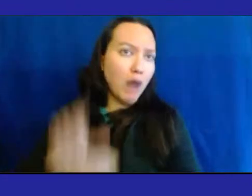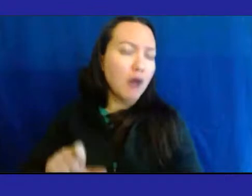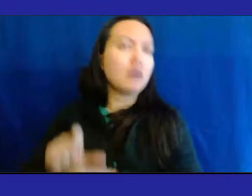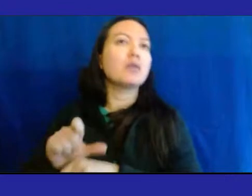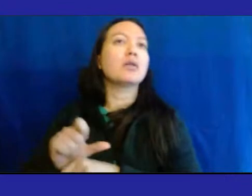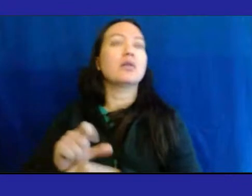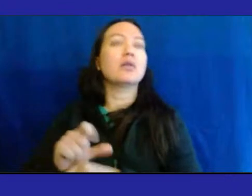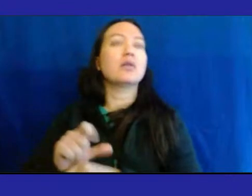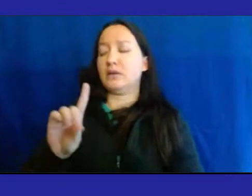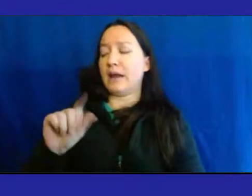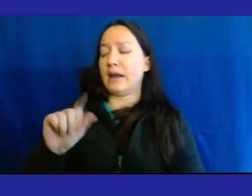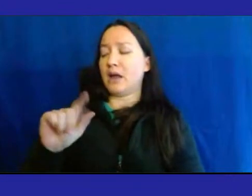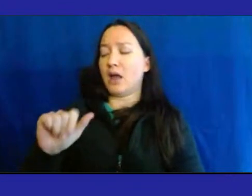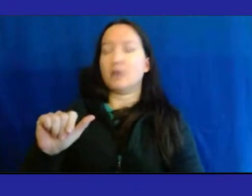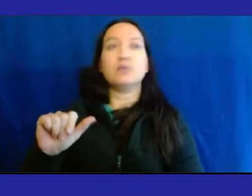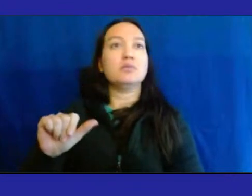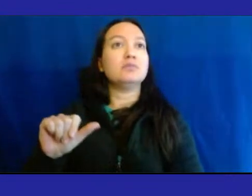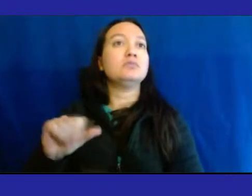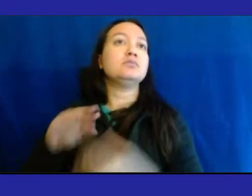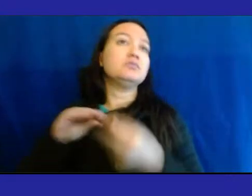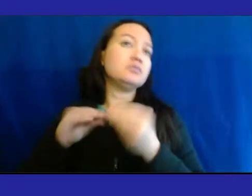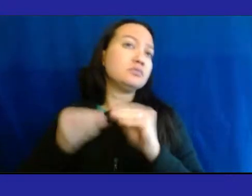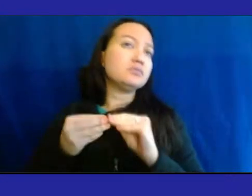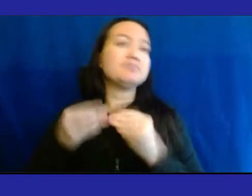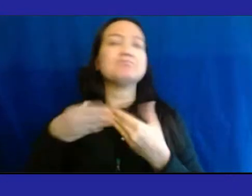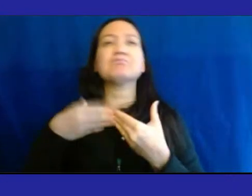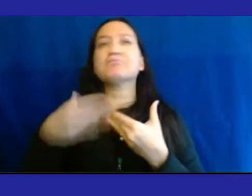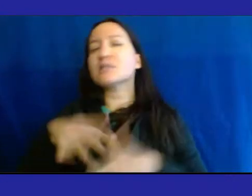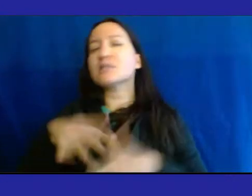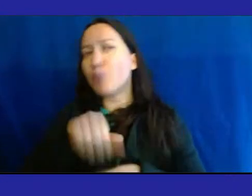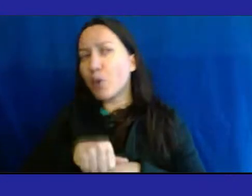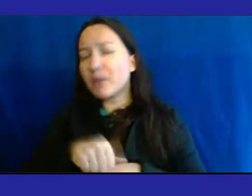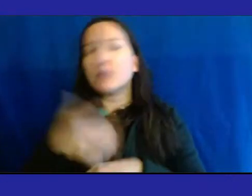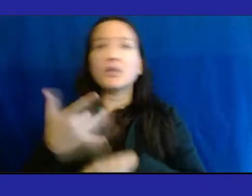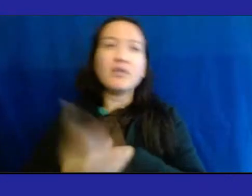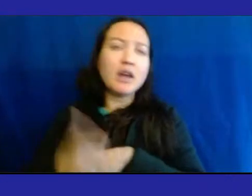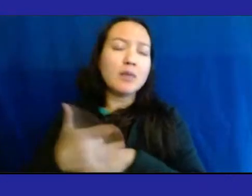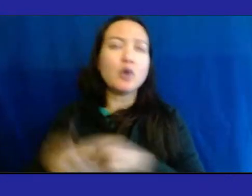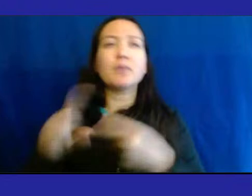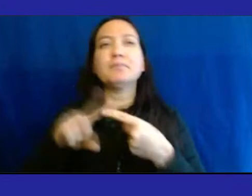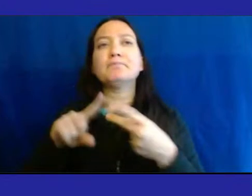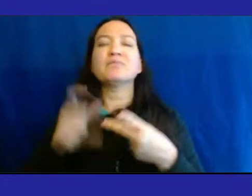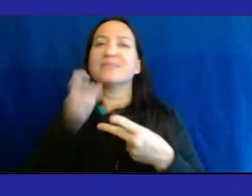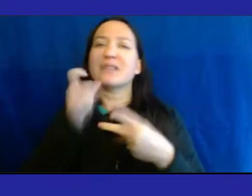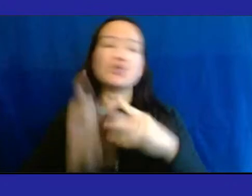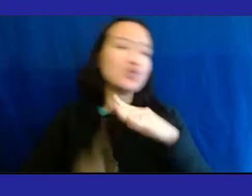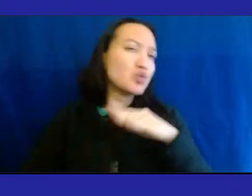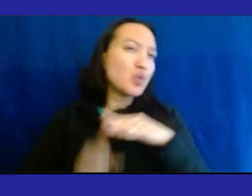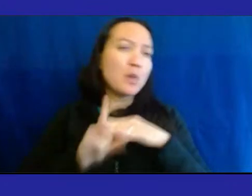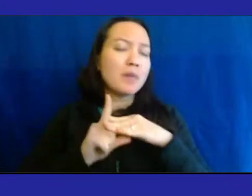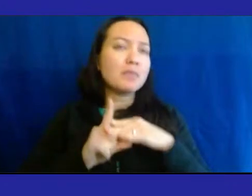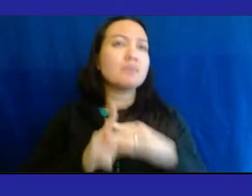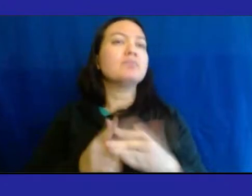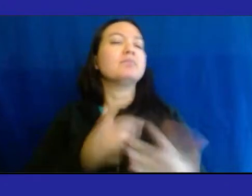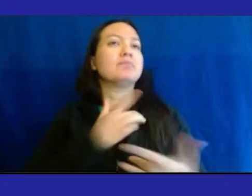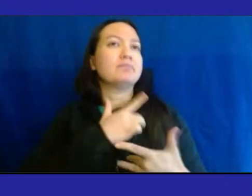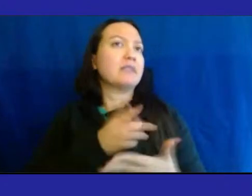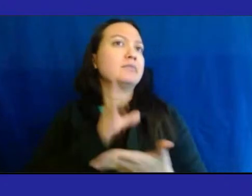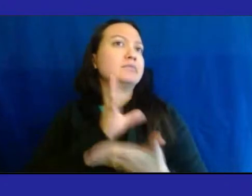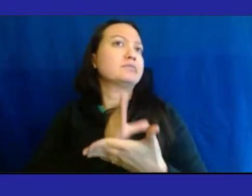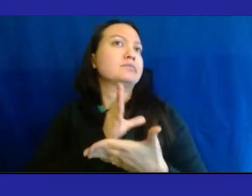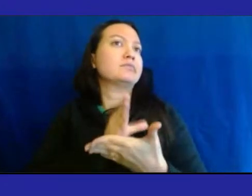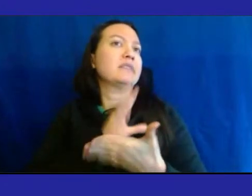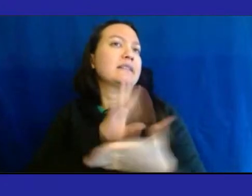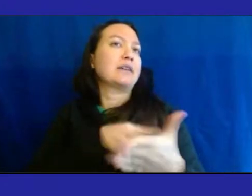data, including metrics like the next available appointment, no-shows, and the median time to scheduling. At least